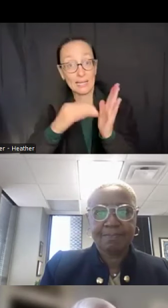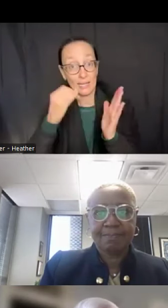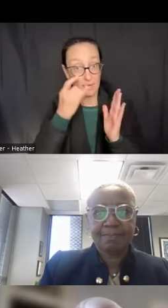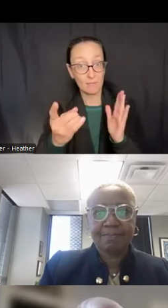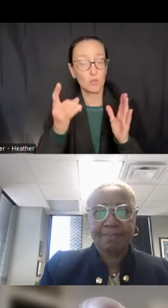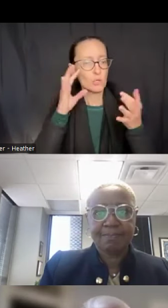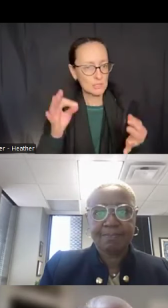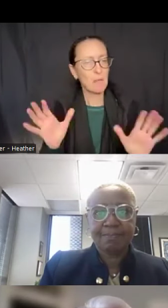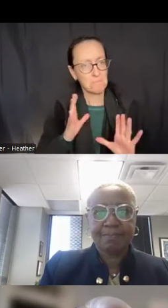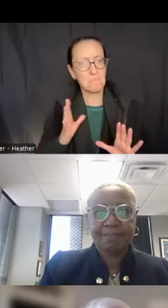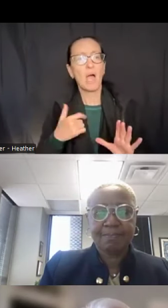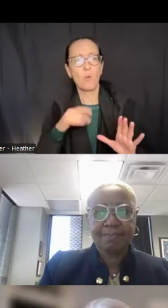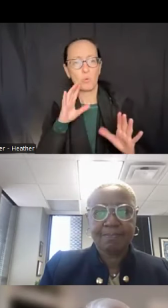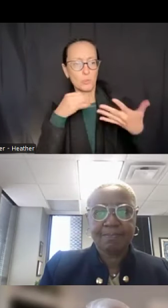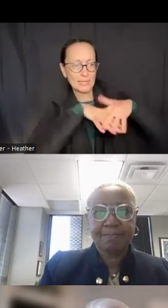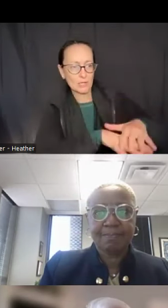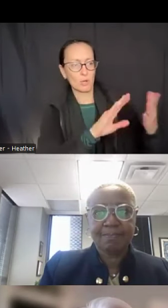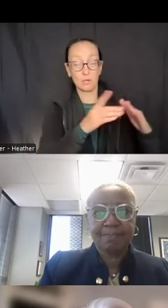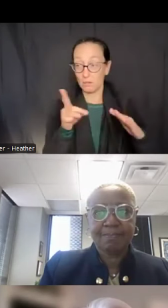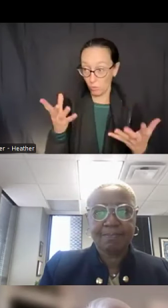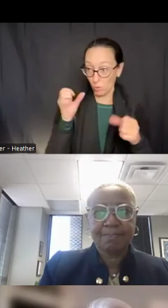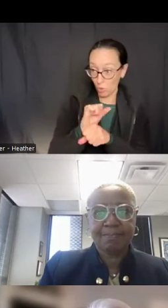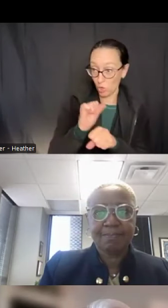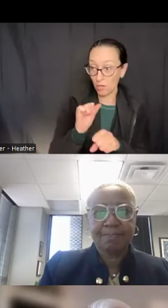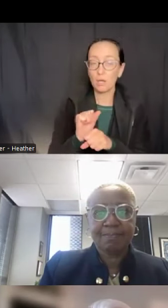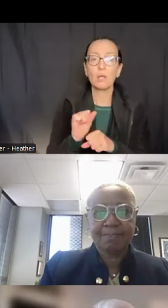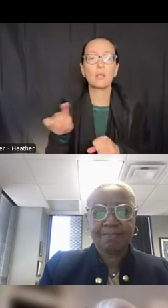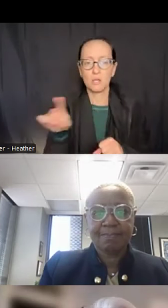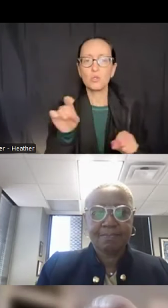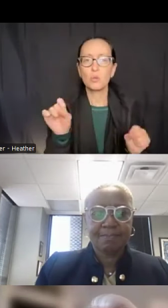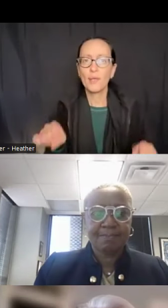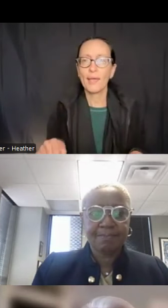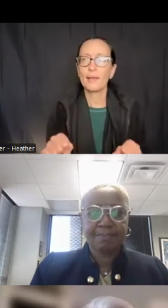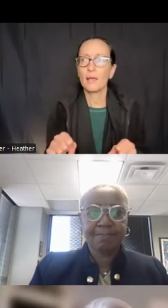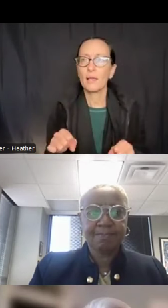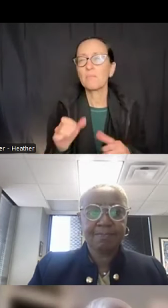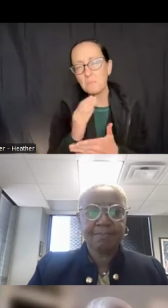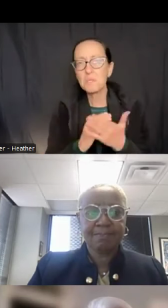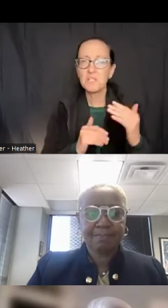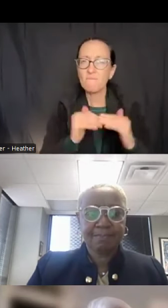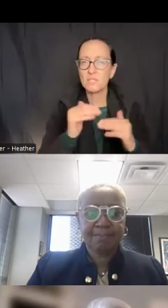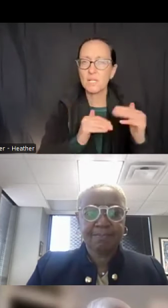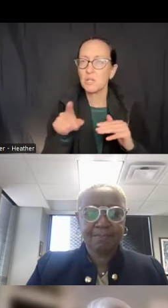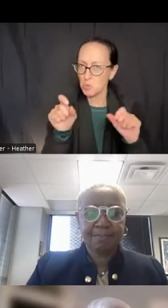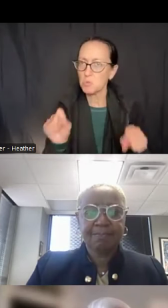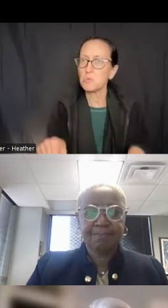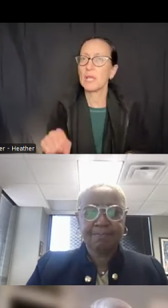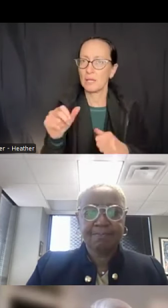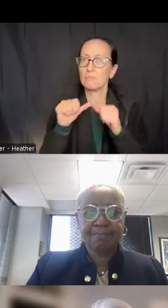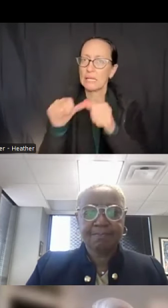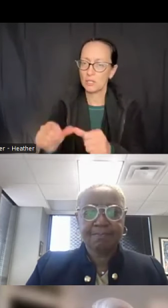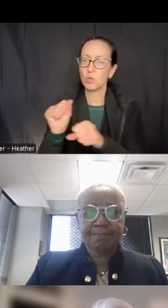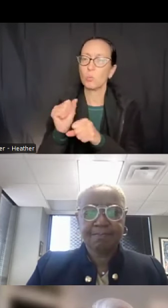to live out in the community, do you want to work? You can actually, in some facility settings, continue to work.